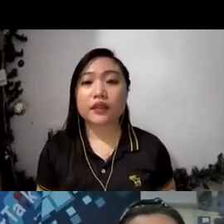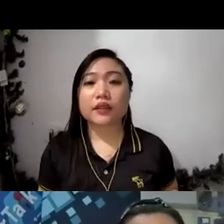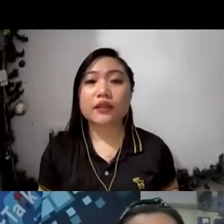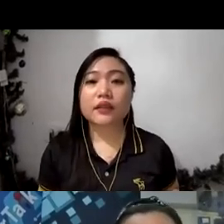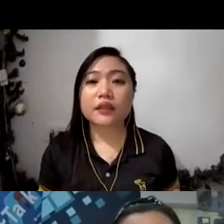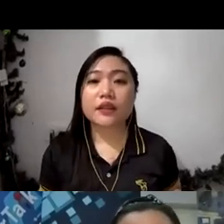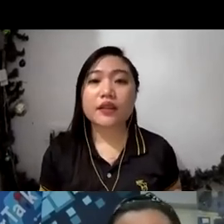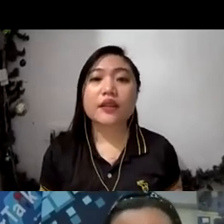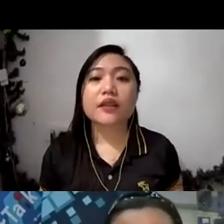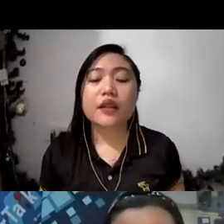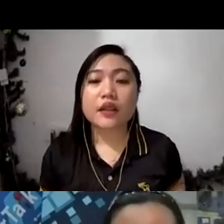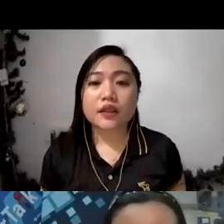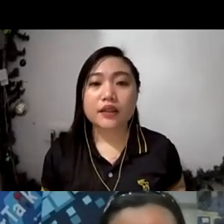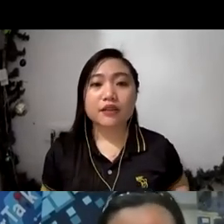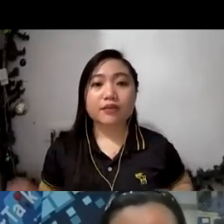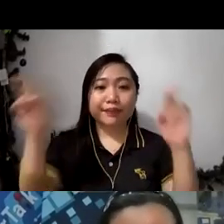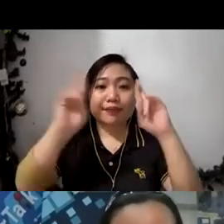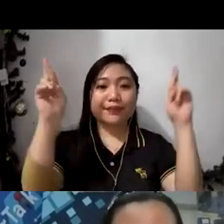Hey, so ready na ba tayo?